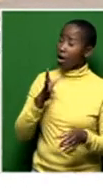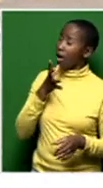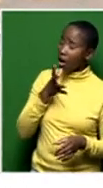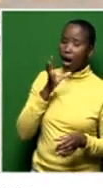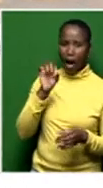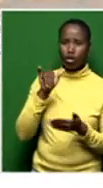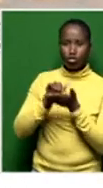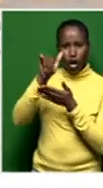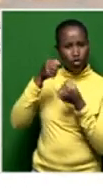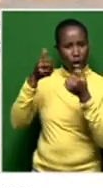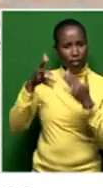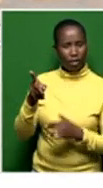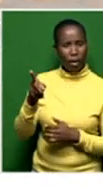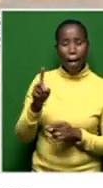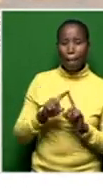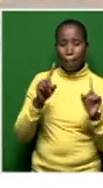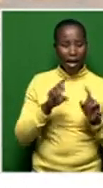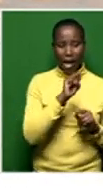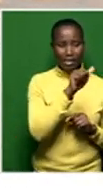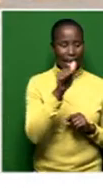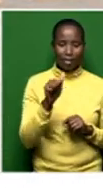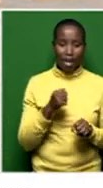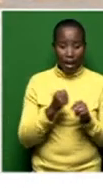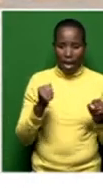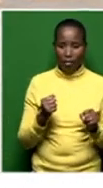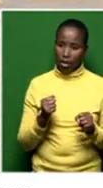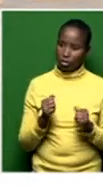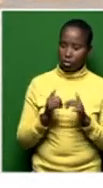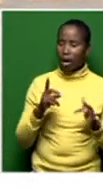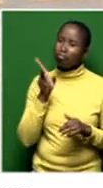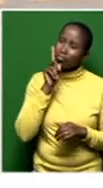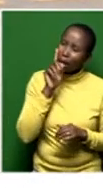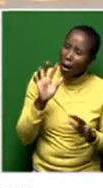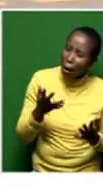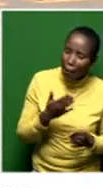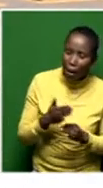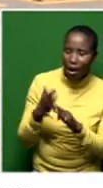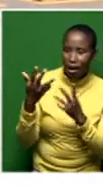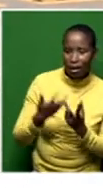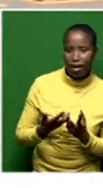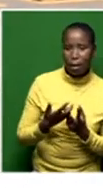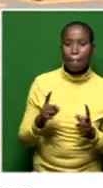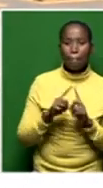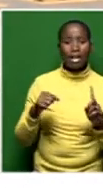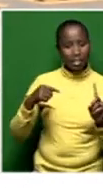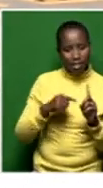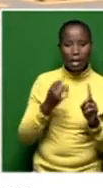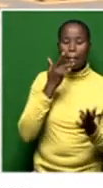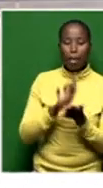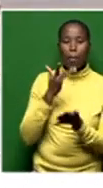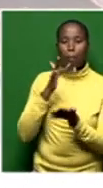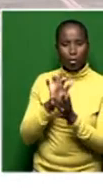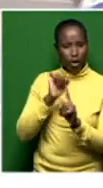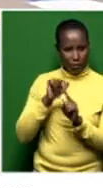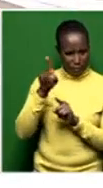qualifications. And SAA has just not taken the time to actually explore that and have failed what they promised these individuals by